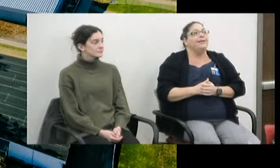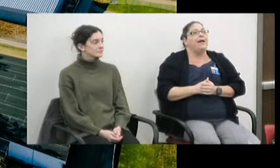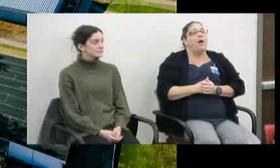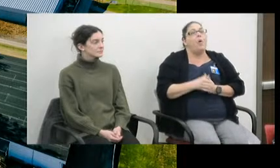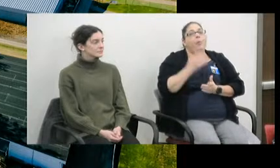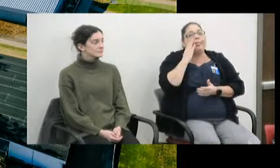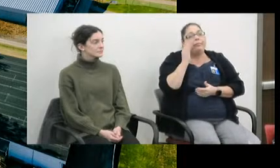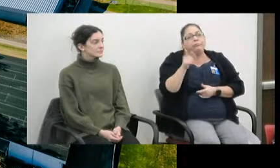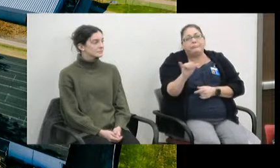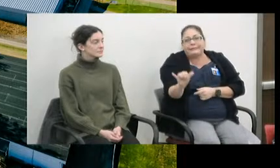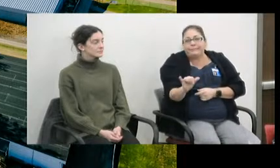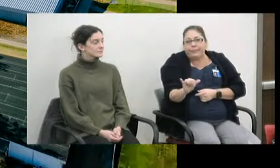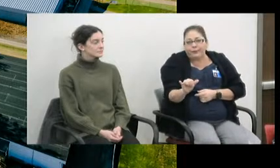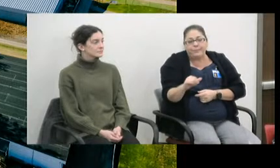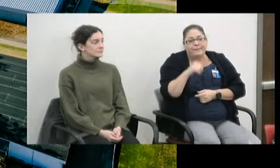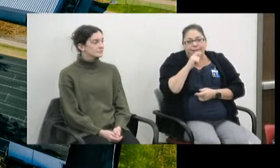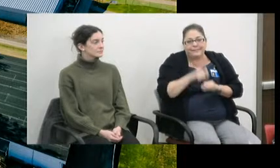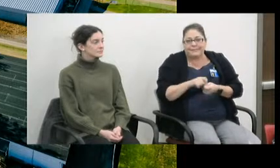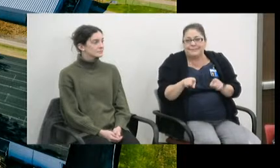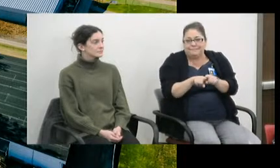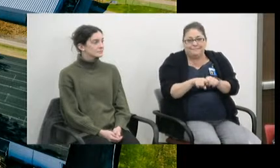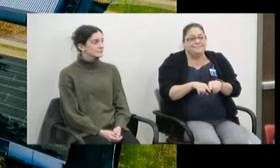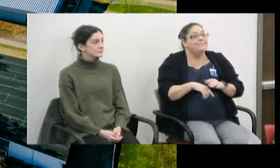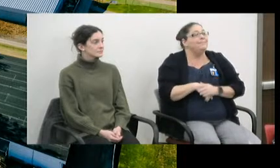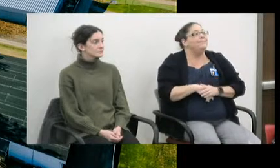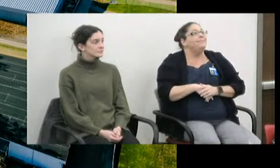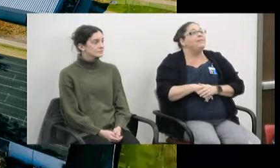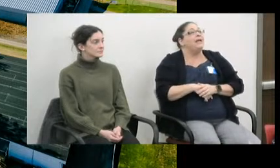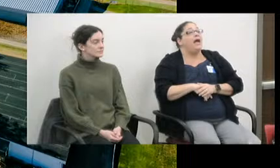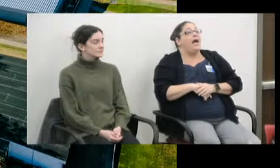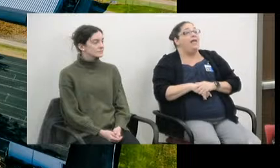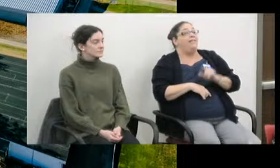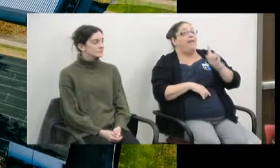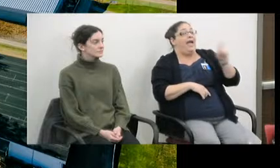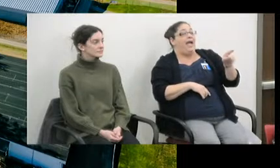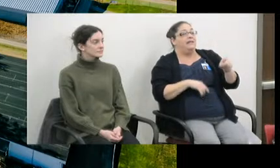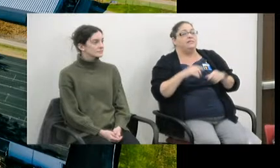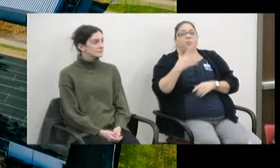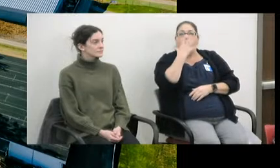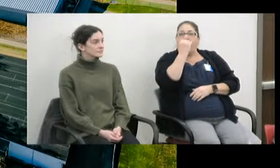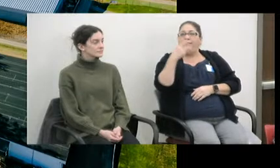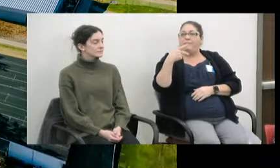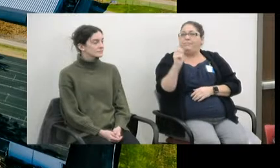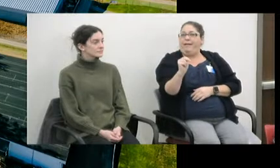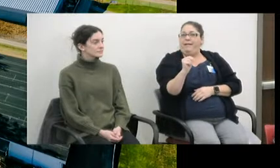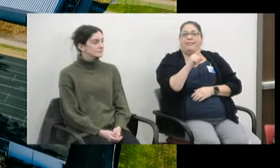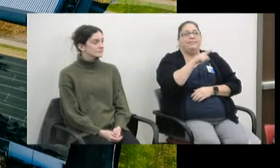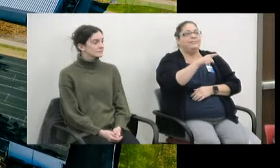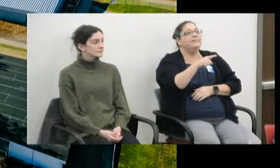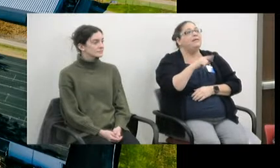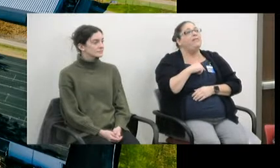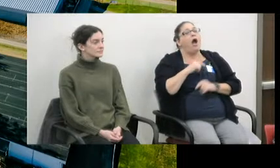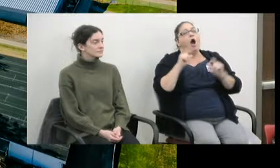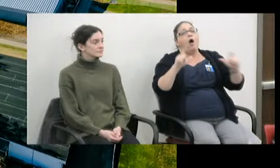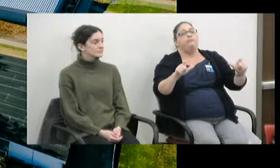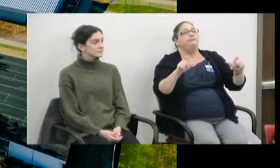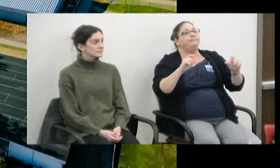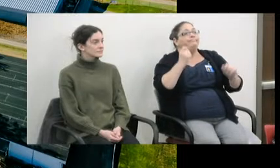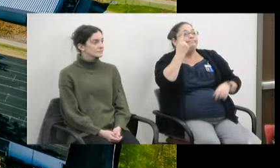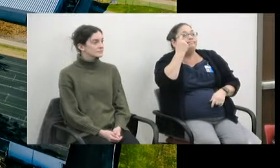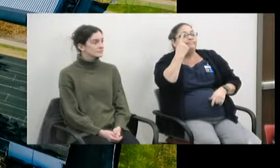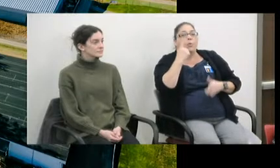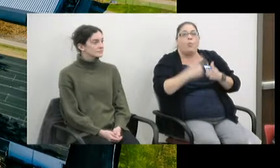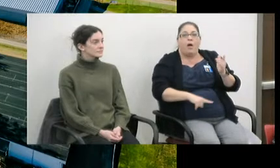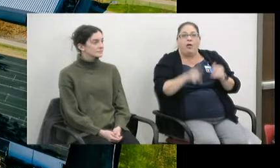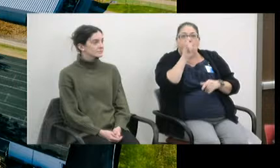same. And then again, this is kind of from Wolf Pen, giving a look, kind of giving you a bit of an idea of the overall scope of everything we've got